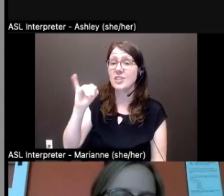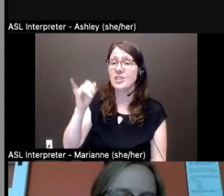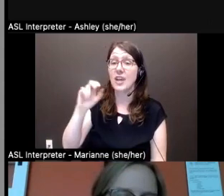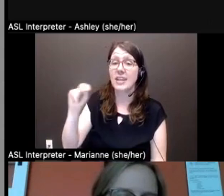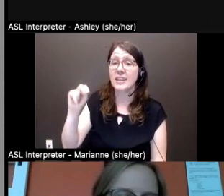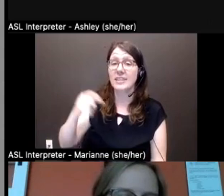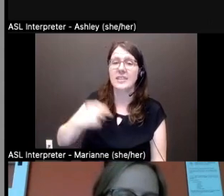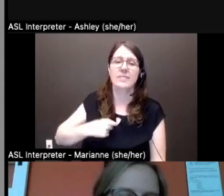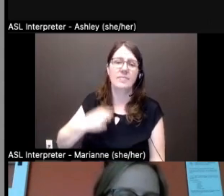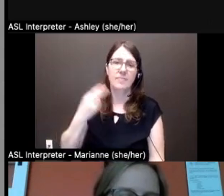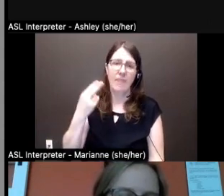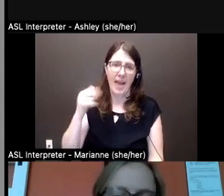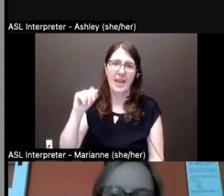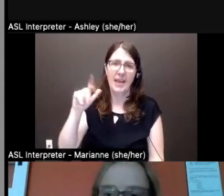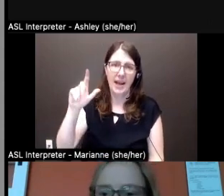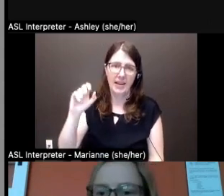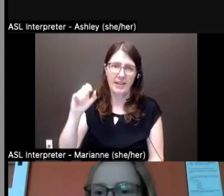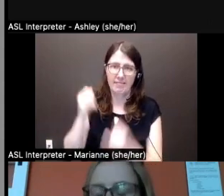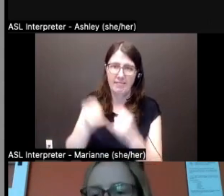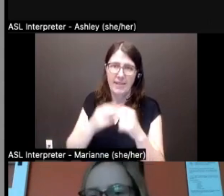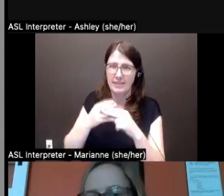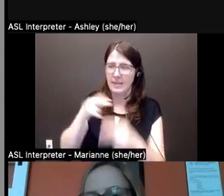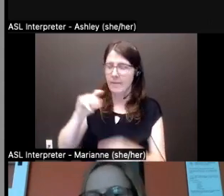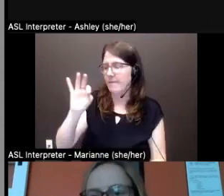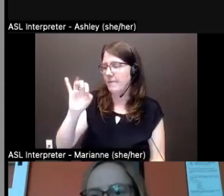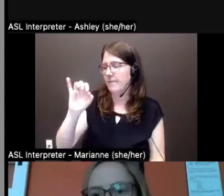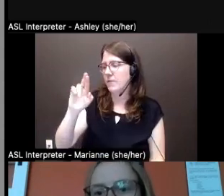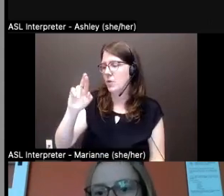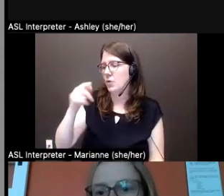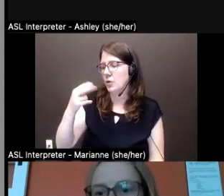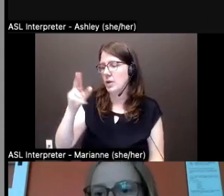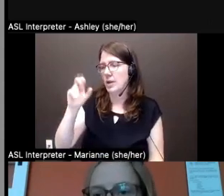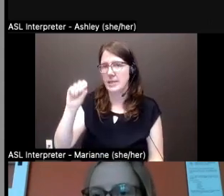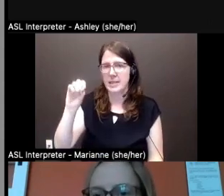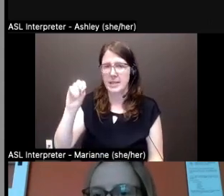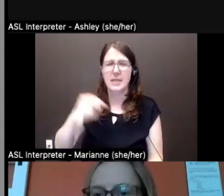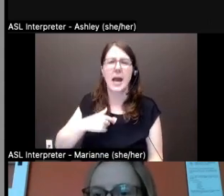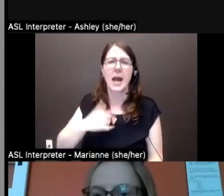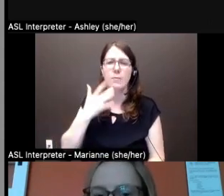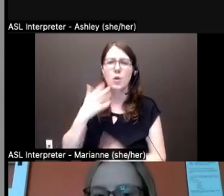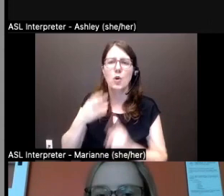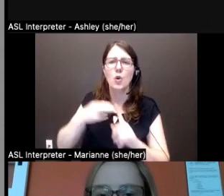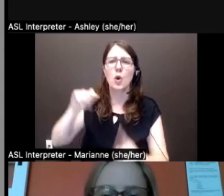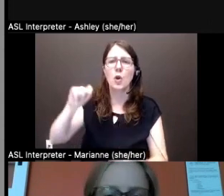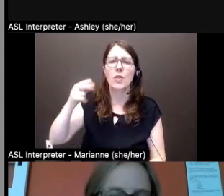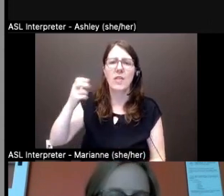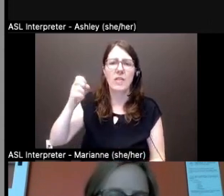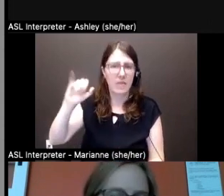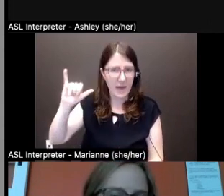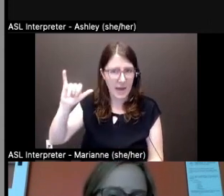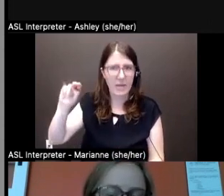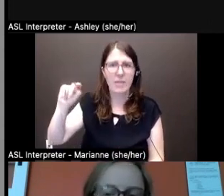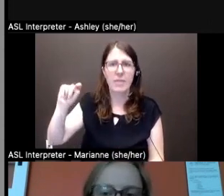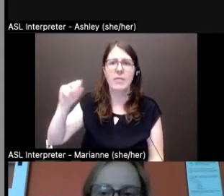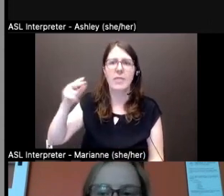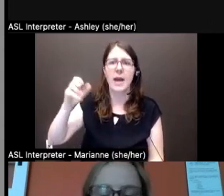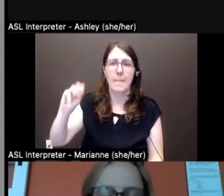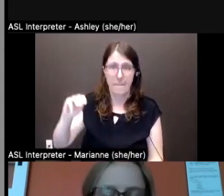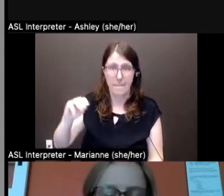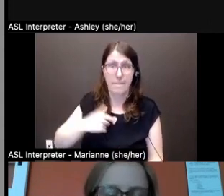Ferguson. I use they, them pronouns, and I am the Youth Engagement Coordinator at Prince Edward Learning Center. It's a fairly new